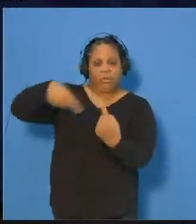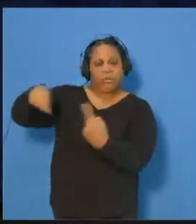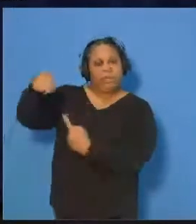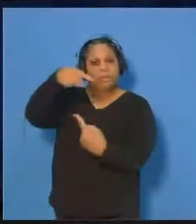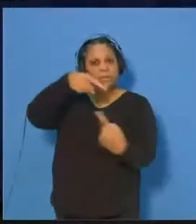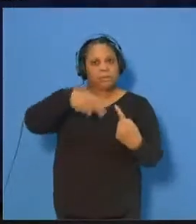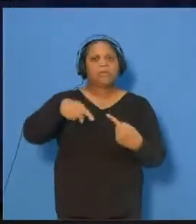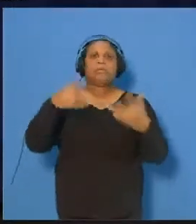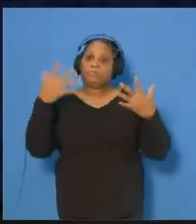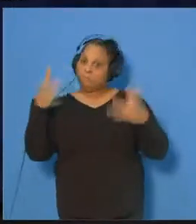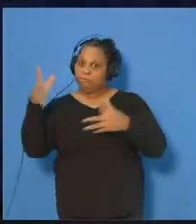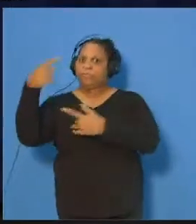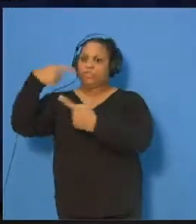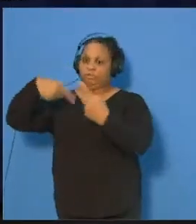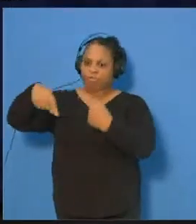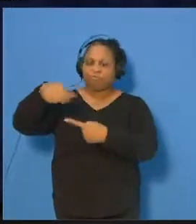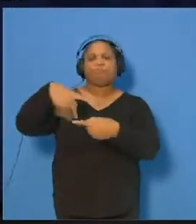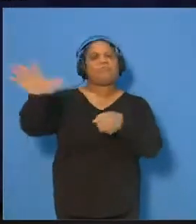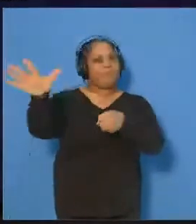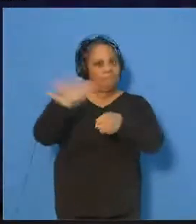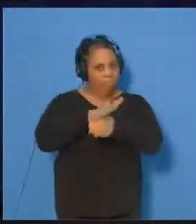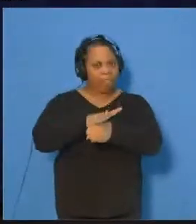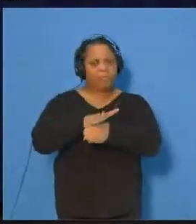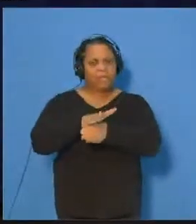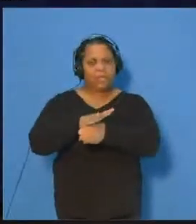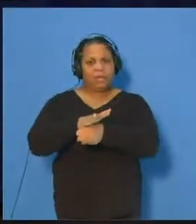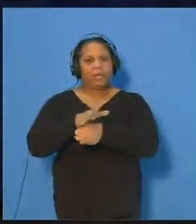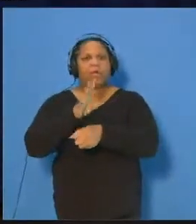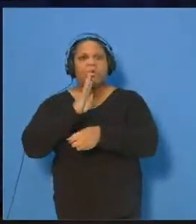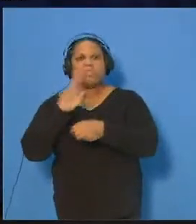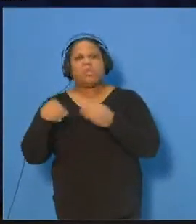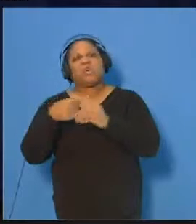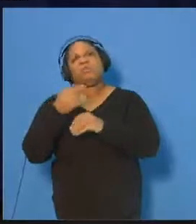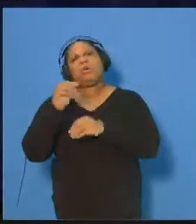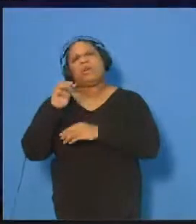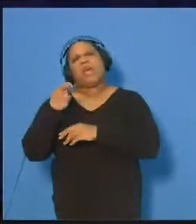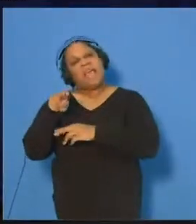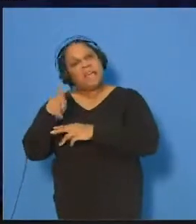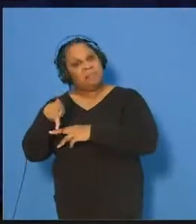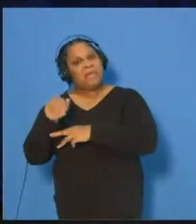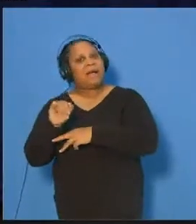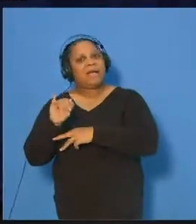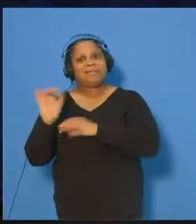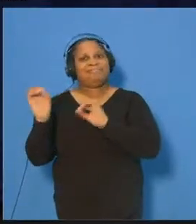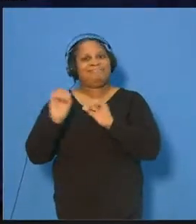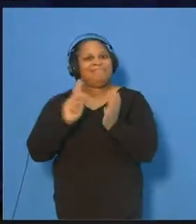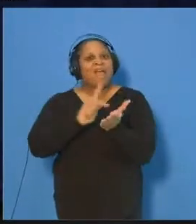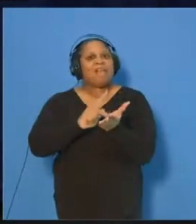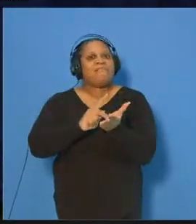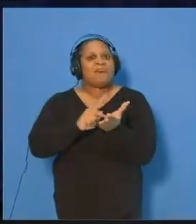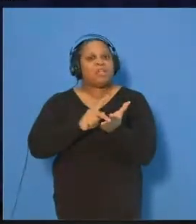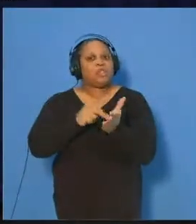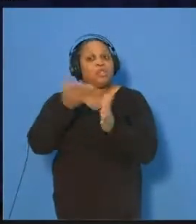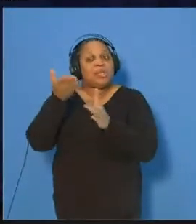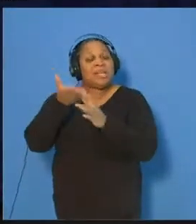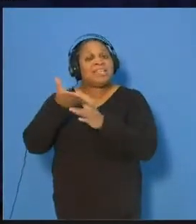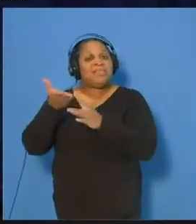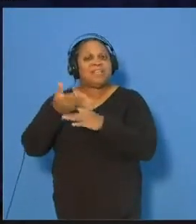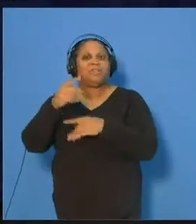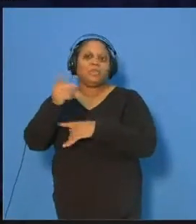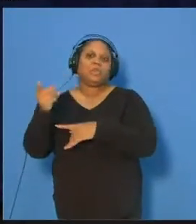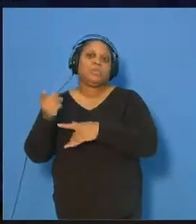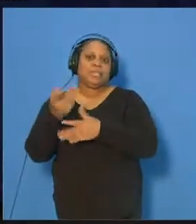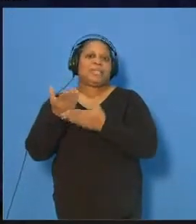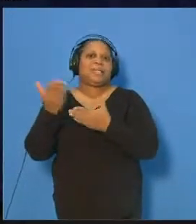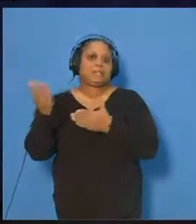We've completed those 2 complete incubation cycles. When you speak about NPI, those are non-pharmaceutical interventions, and those are the things of